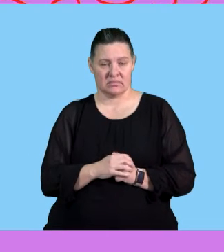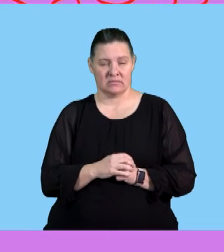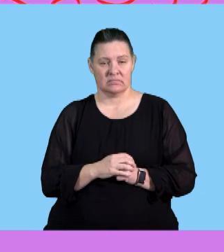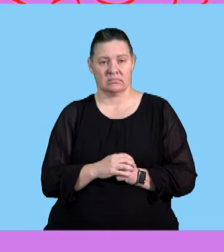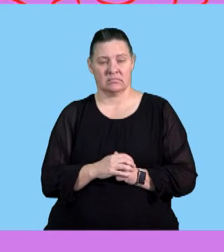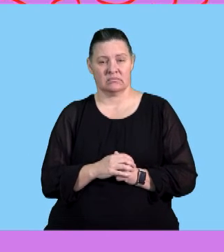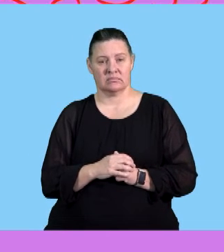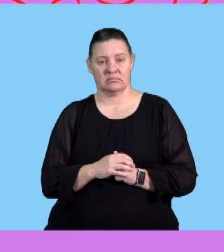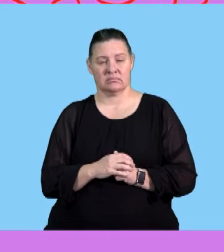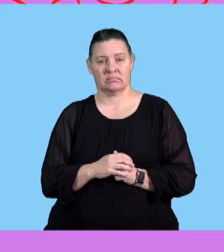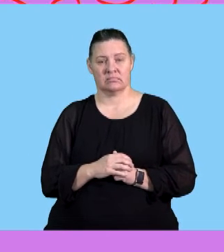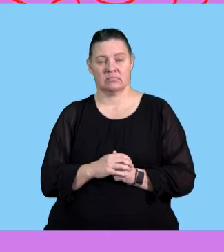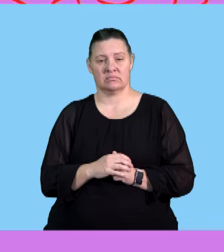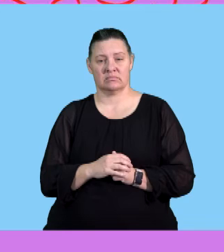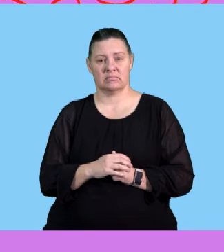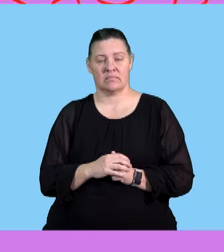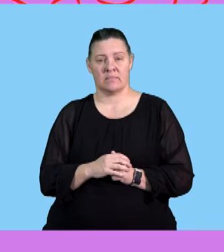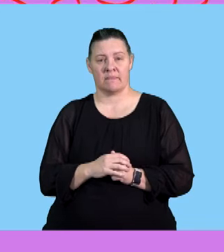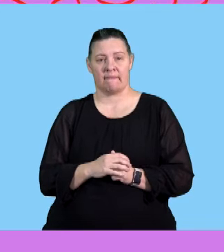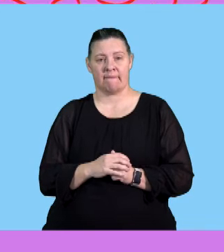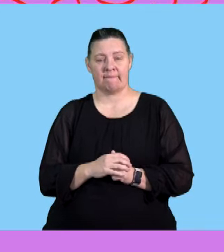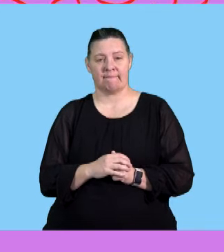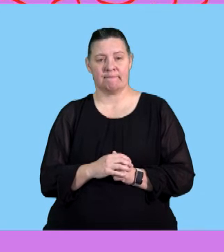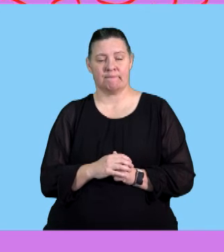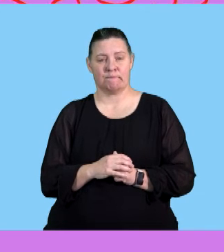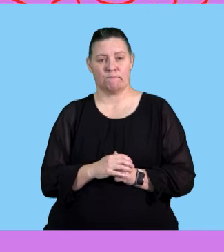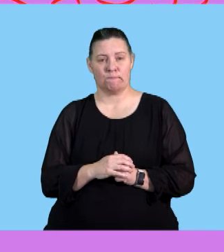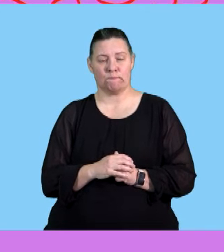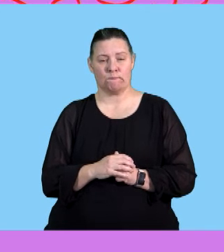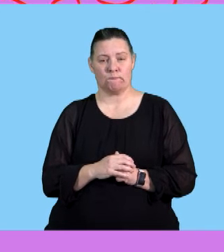comma the 33, and